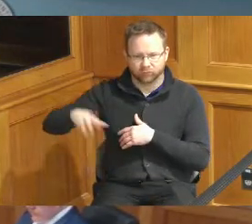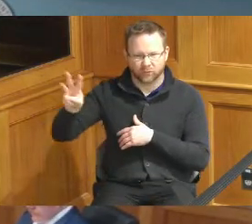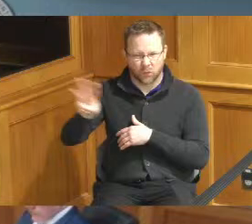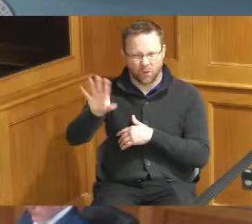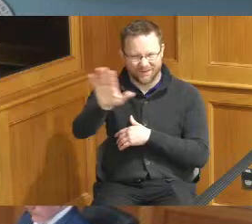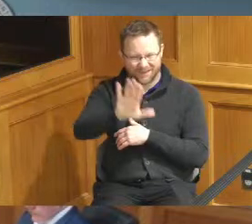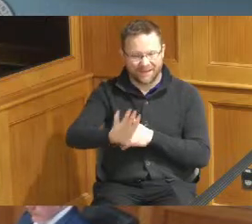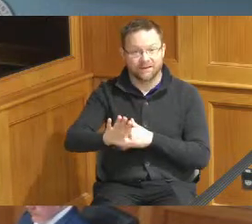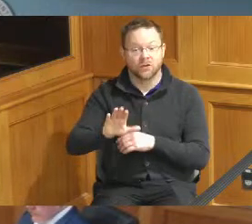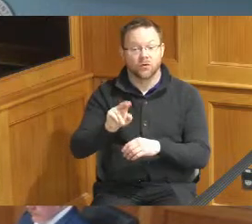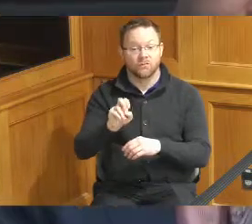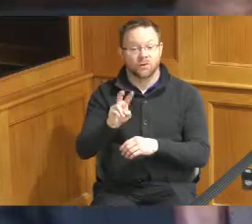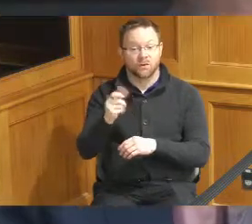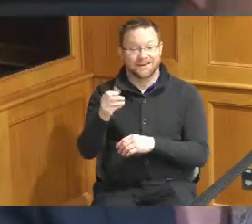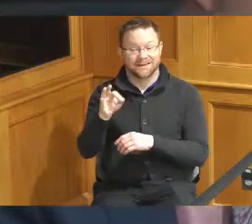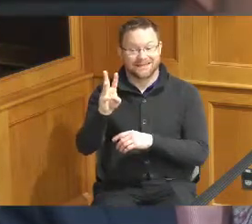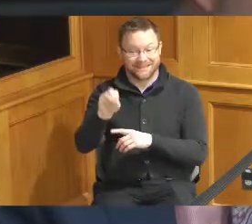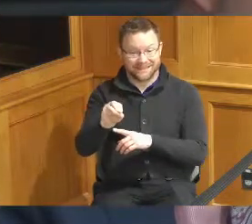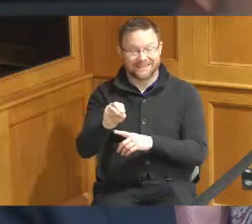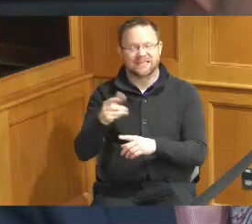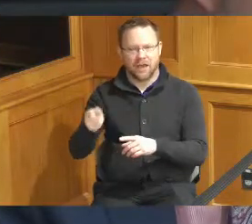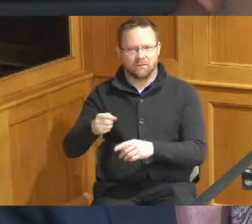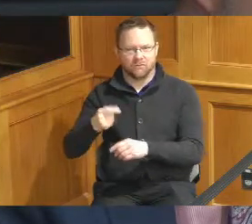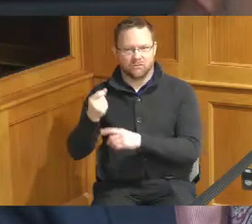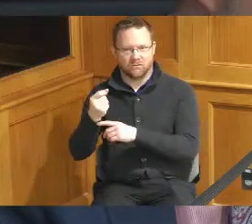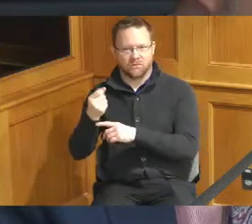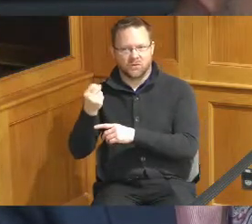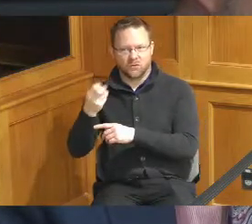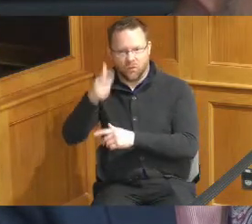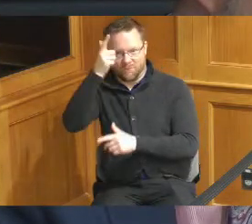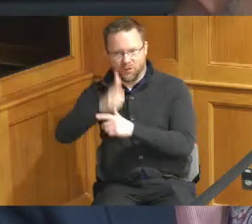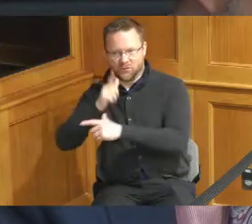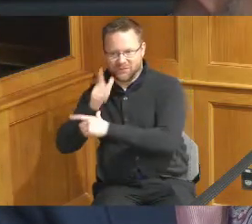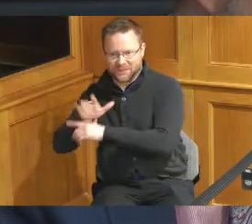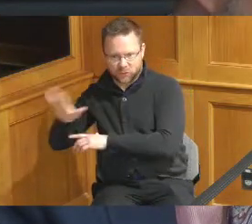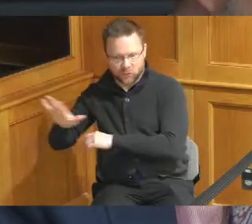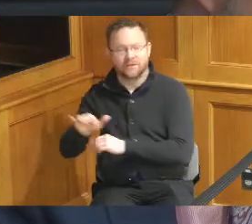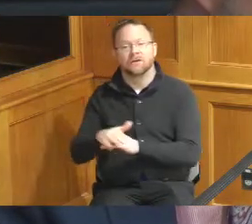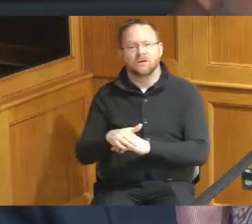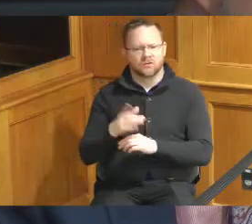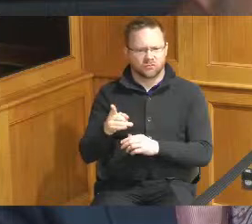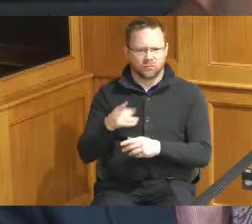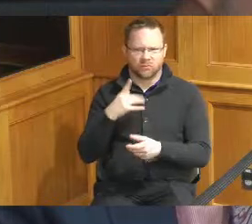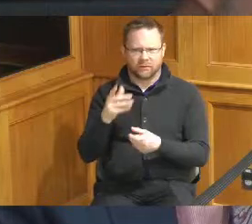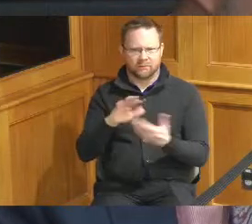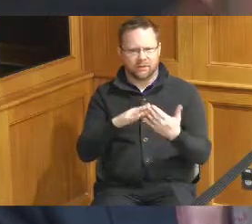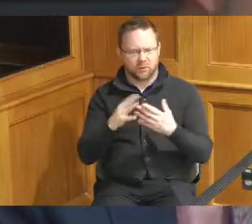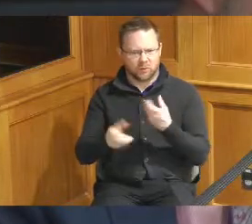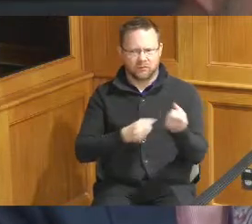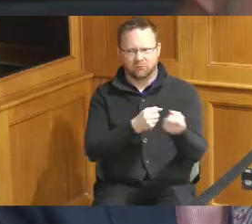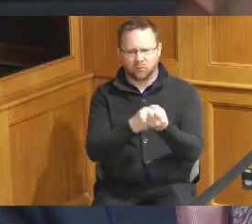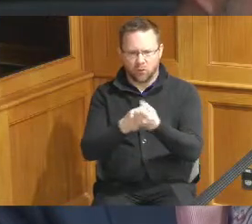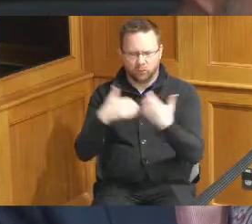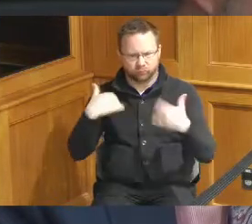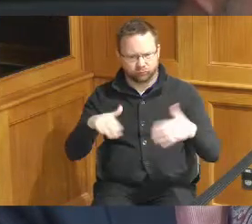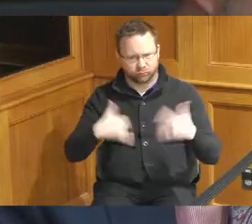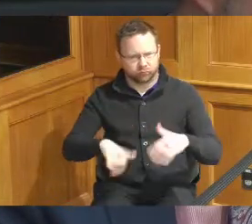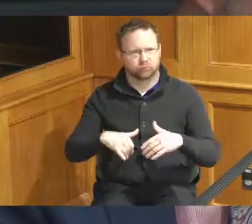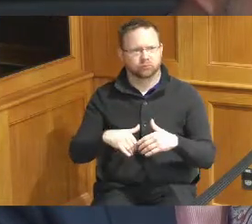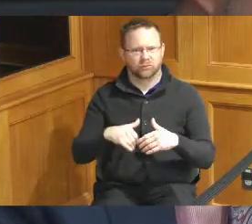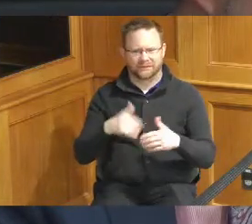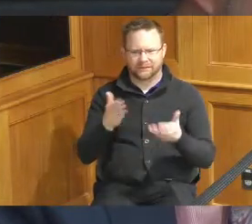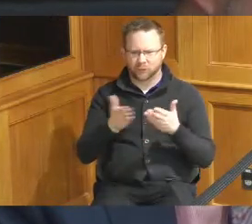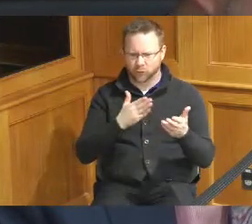November 1960 as one of 13 siblings, has been a community advocate and trailblazer for well over 40 years with a history of